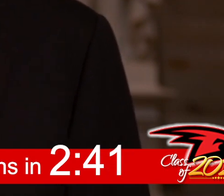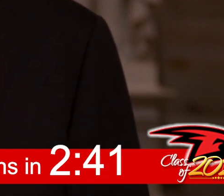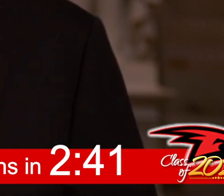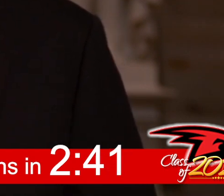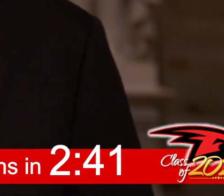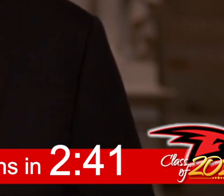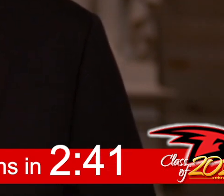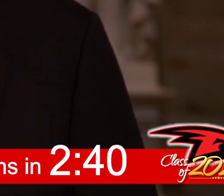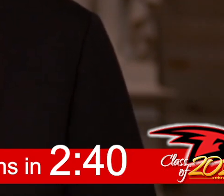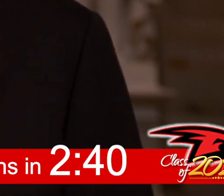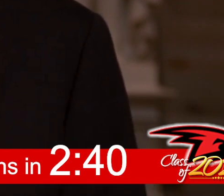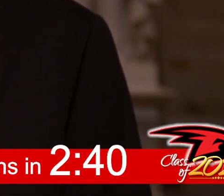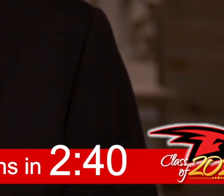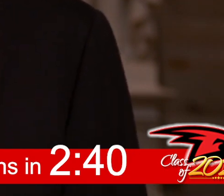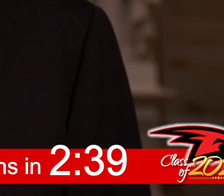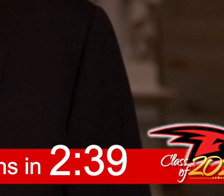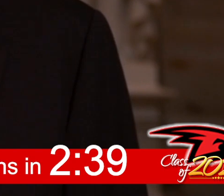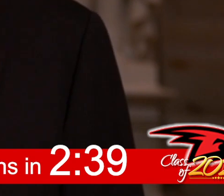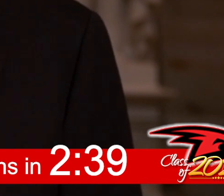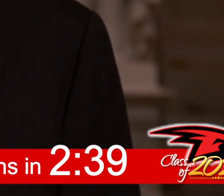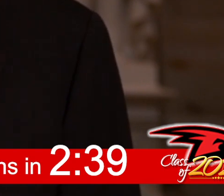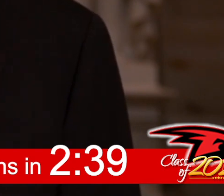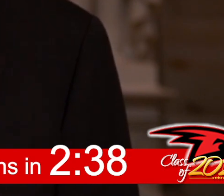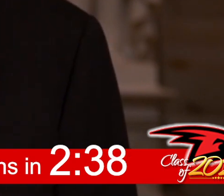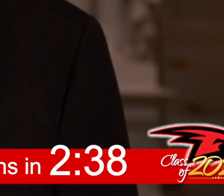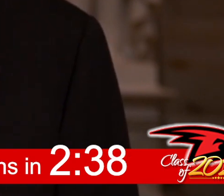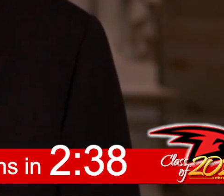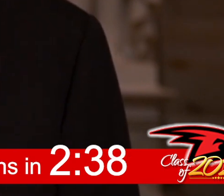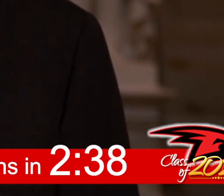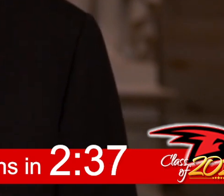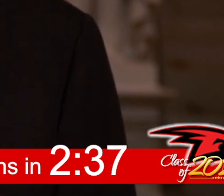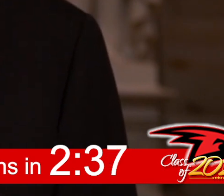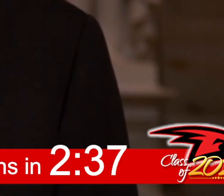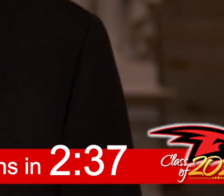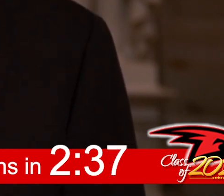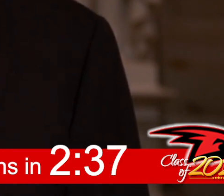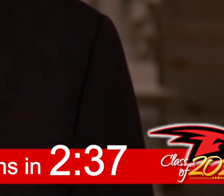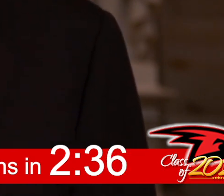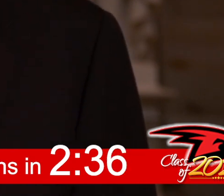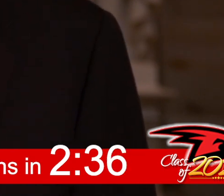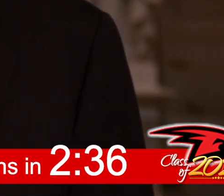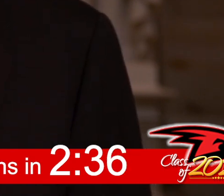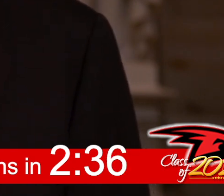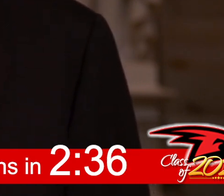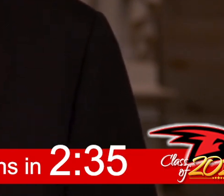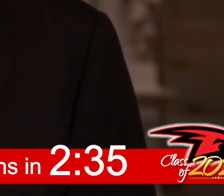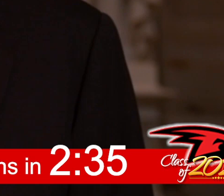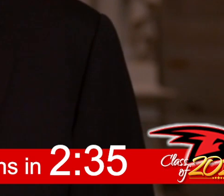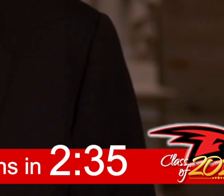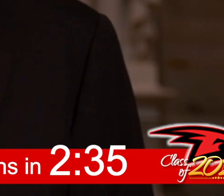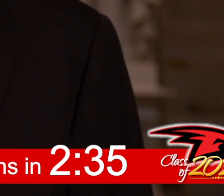about that because of this unprecedented pandemic that has hit our state and our country. But I have all